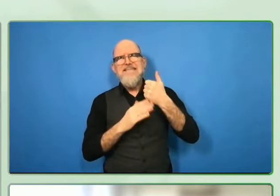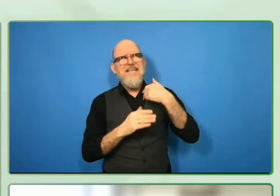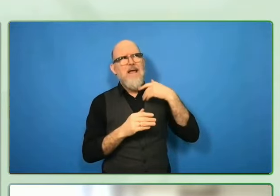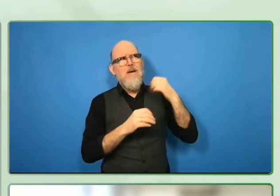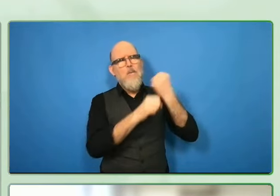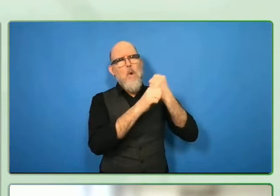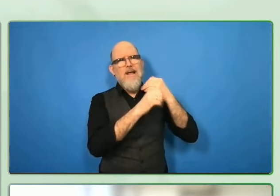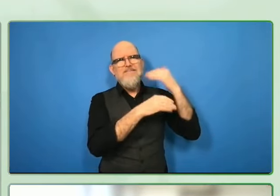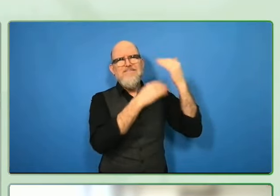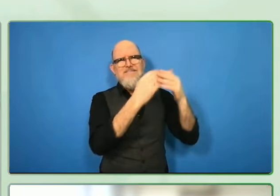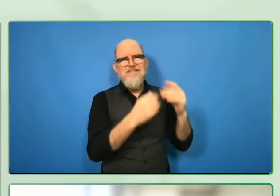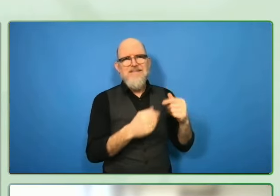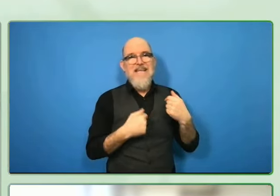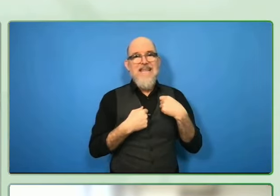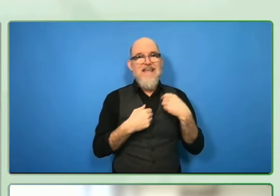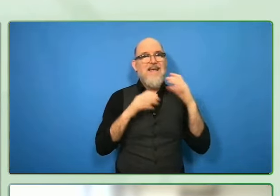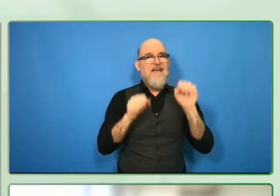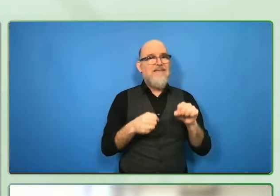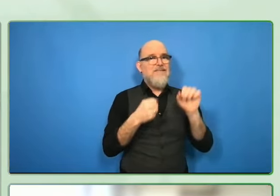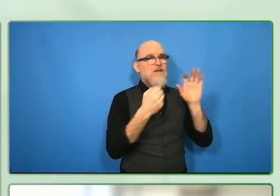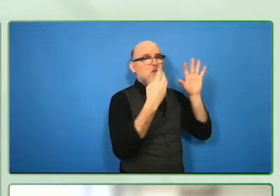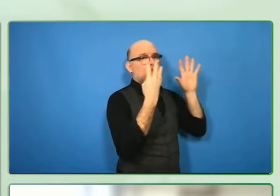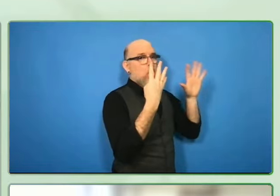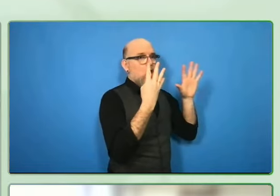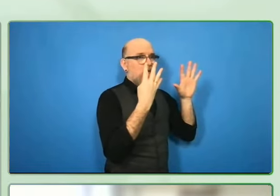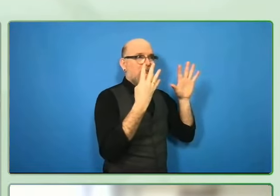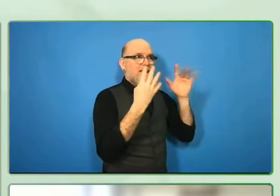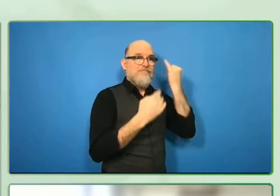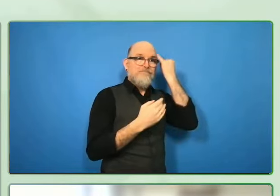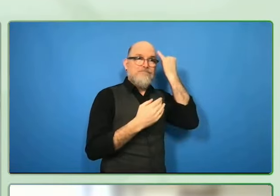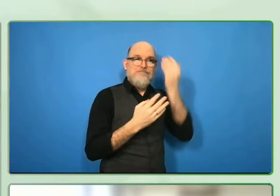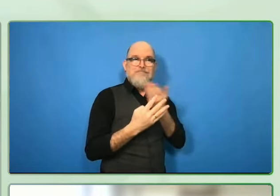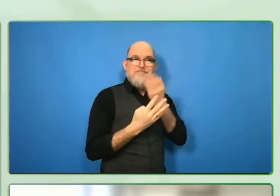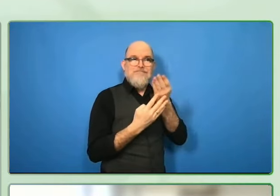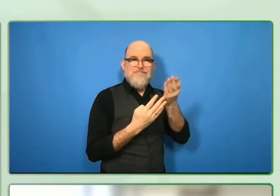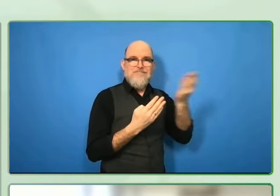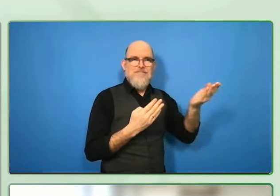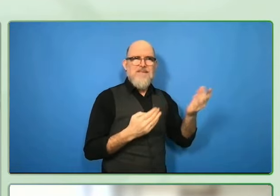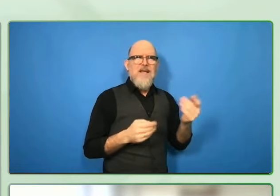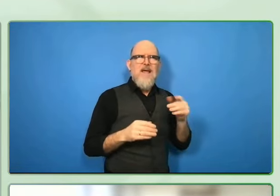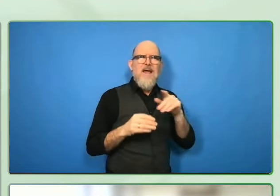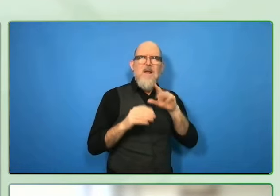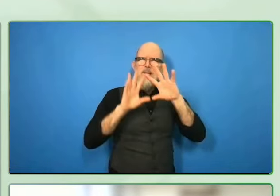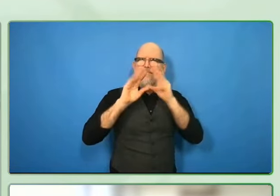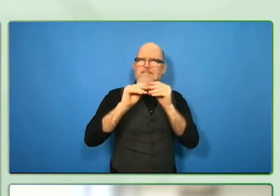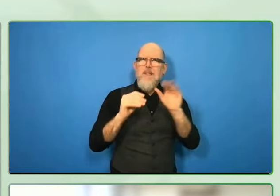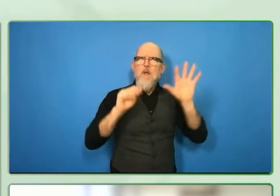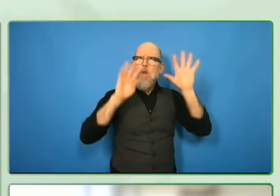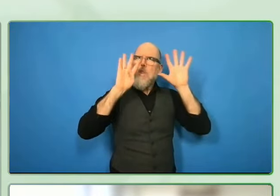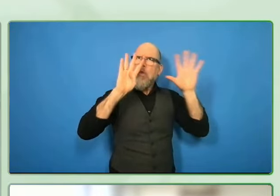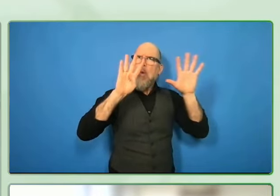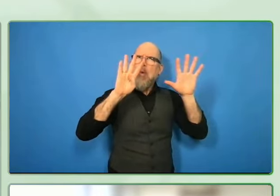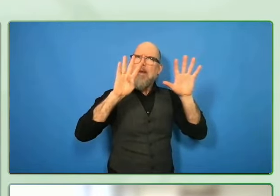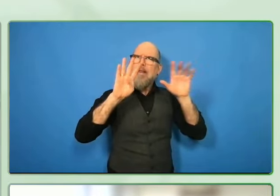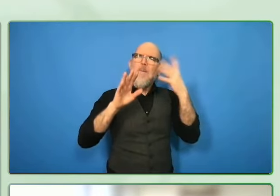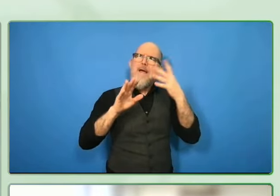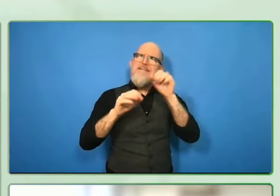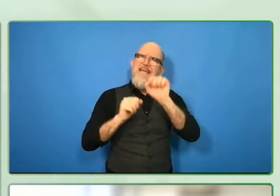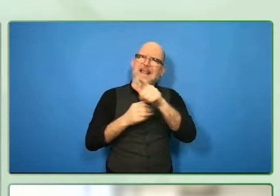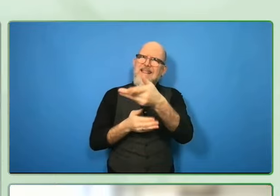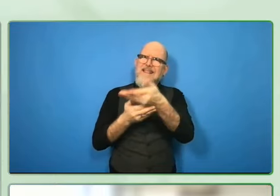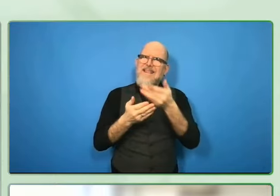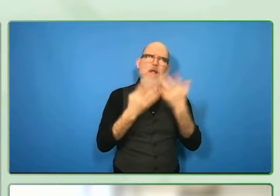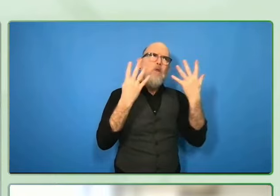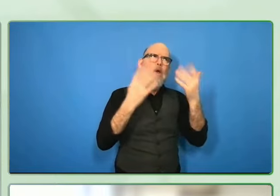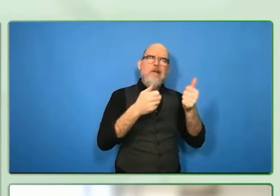tips you felt were particularly important as you're setting out to influence. Usually, you know, you're working up the line, right? You're trying to influence